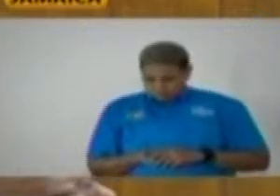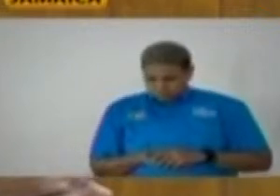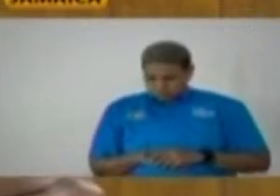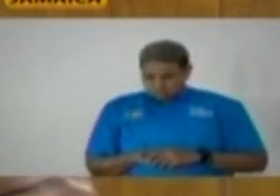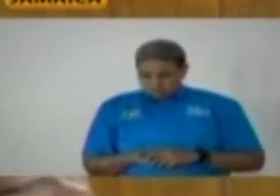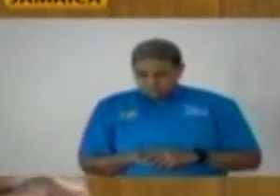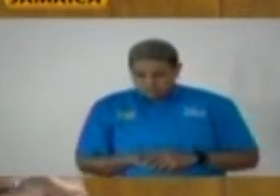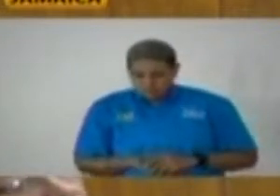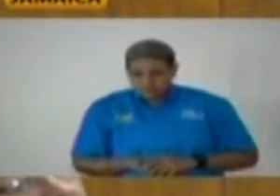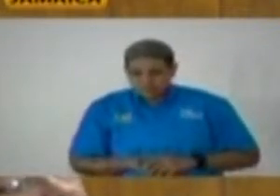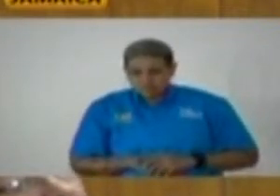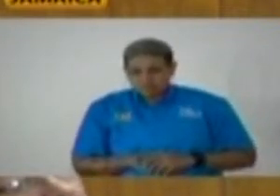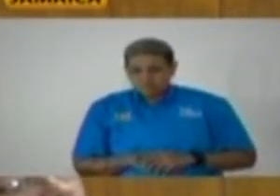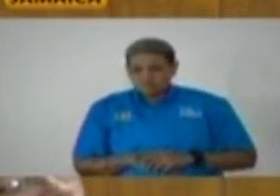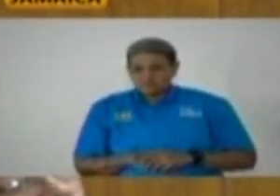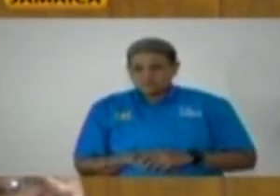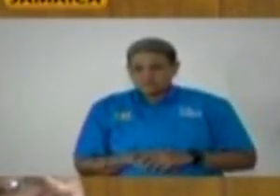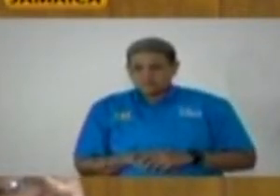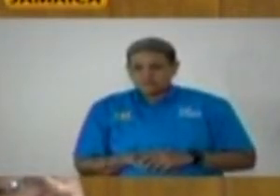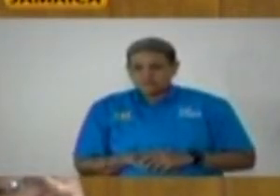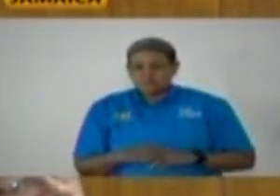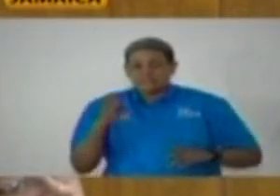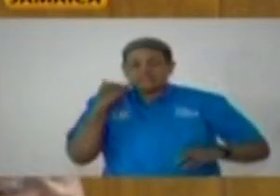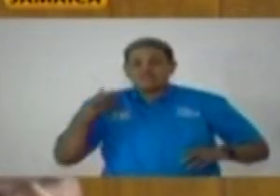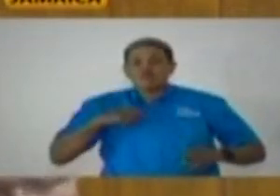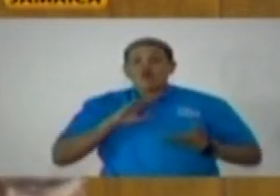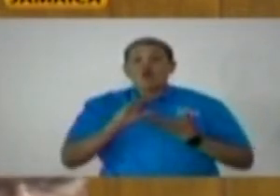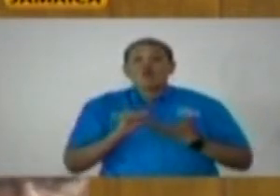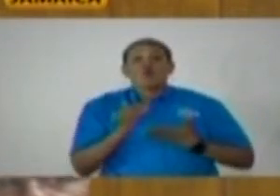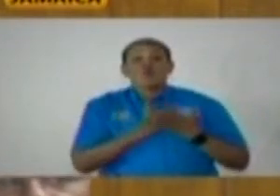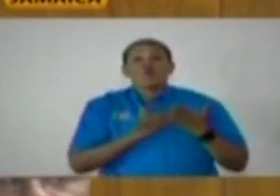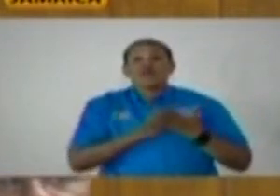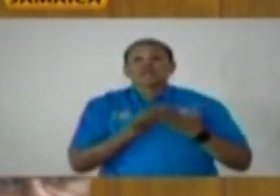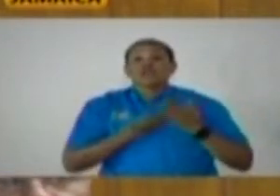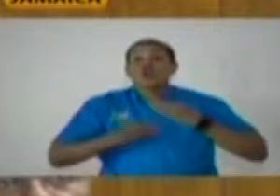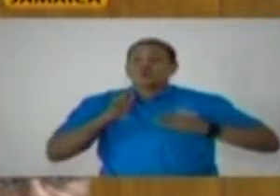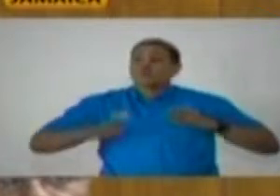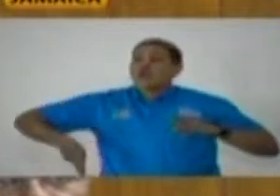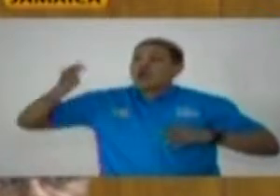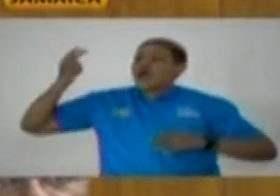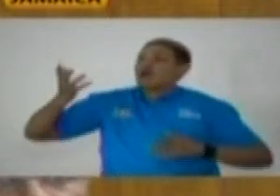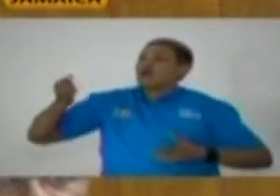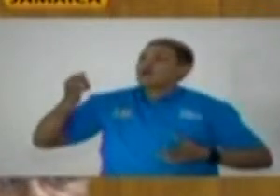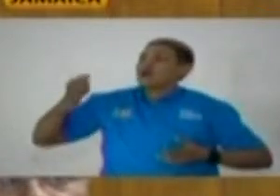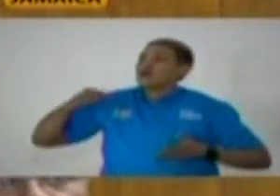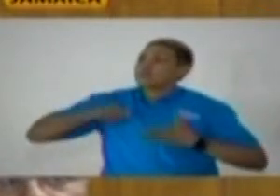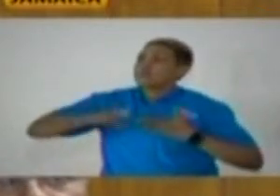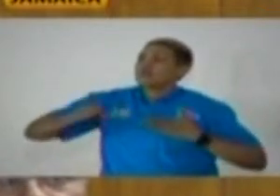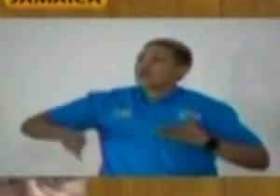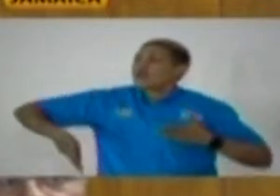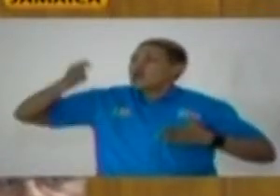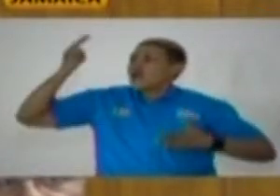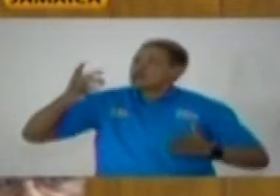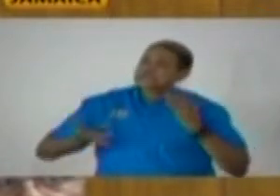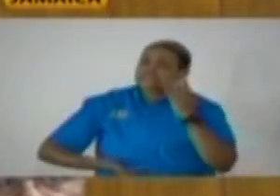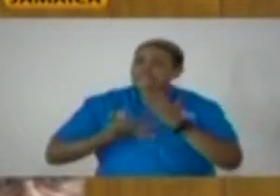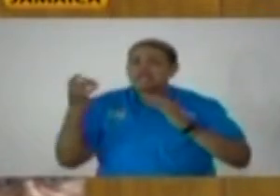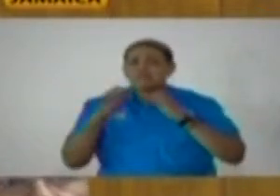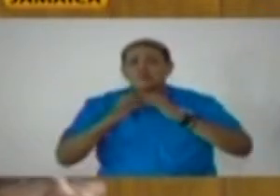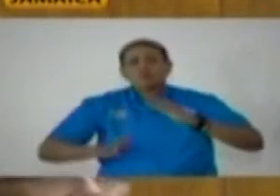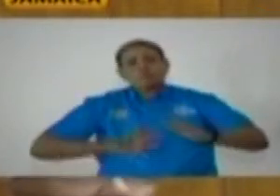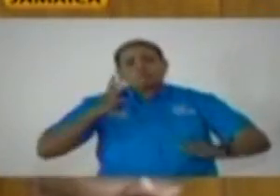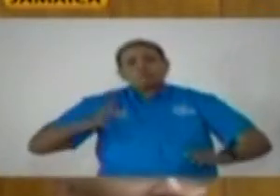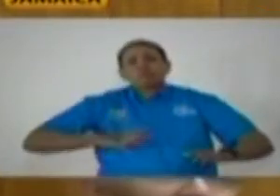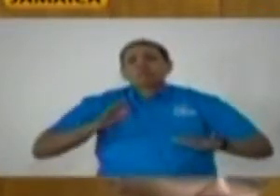Intentional. So if we're to move from a low-wage economy to a higher wage, a technically more